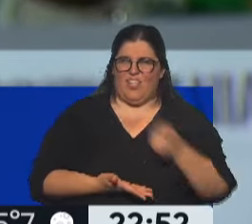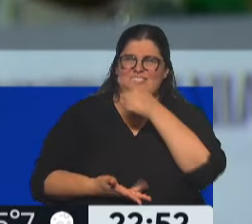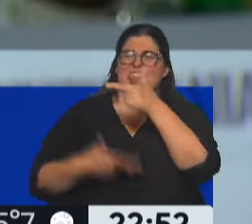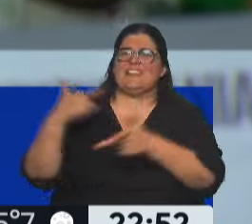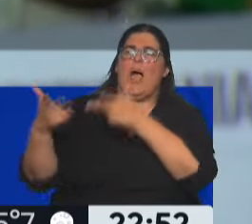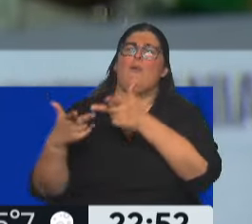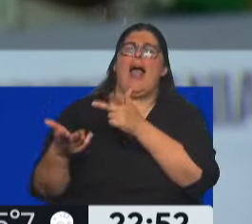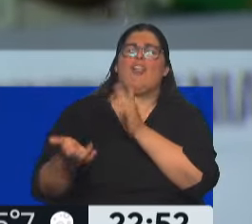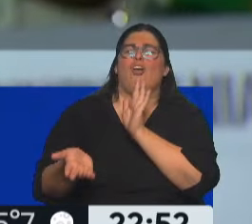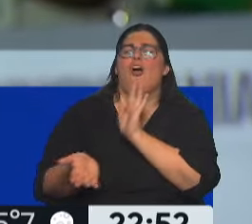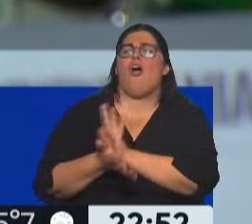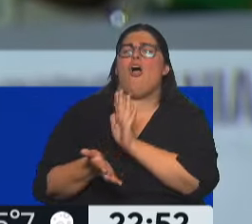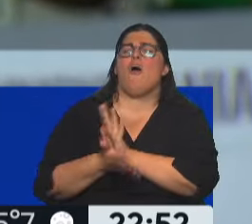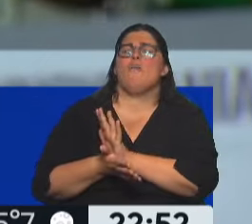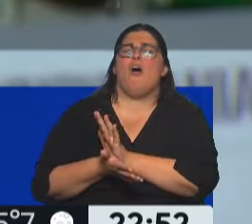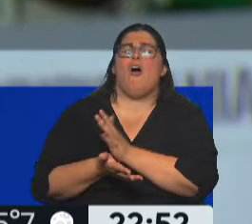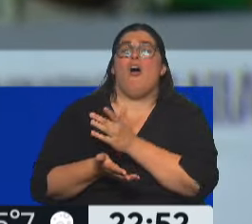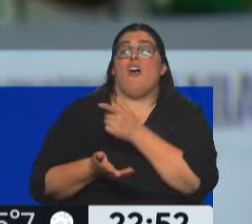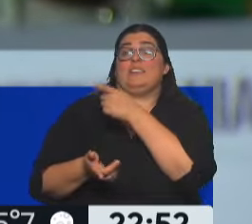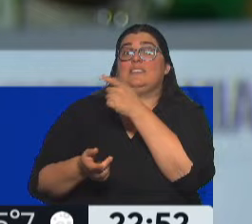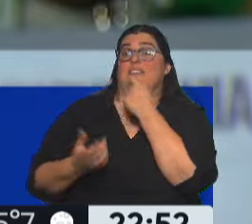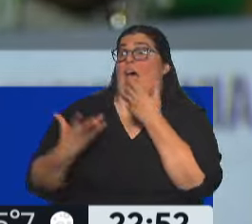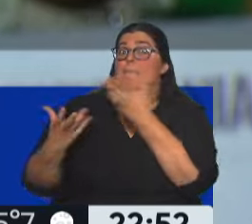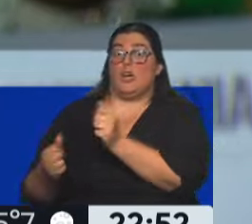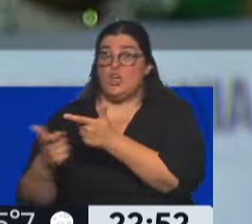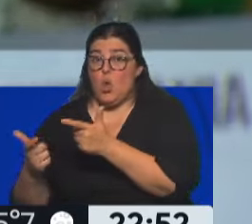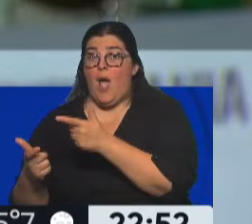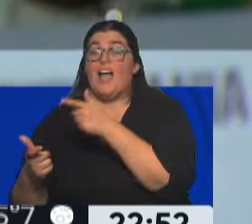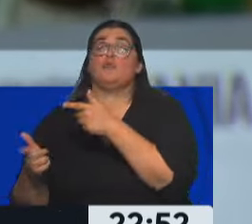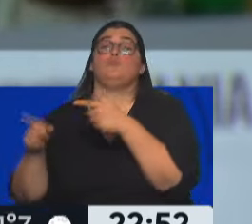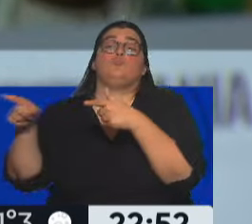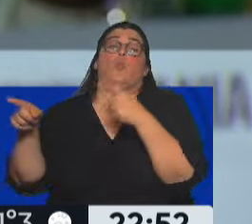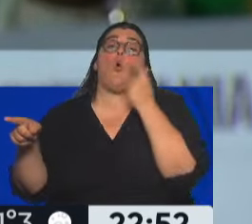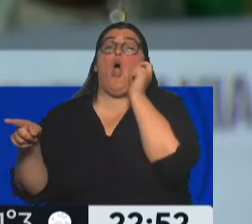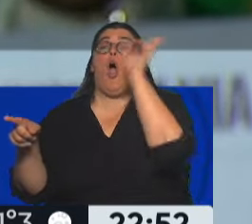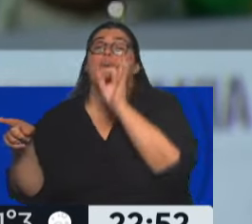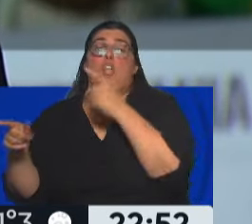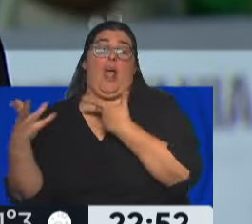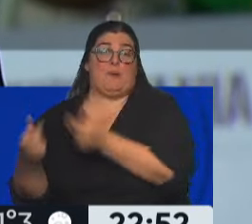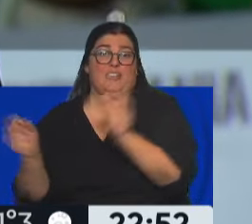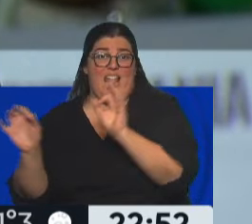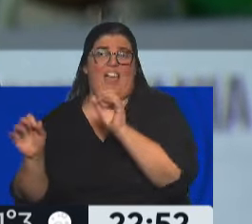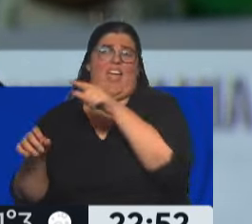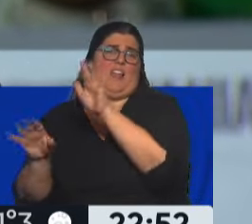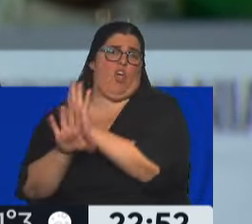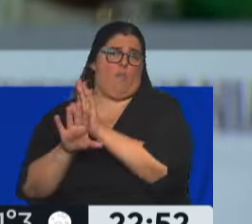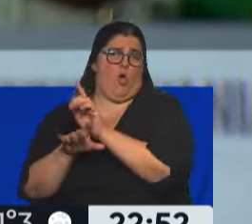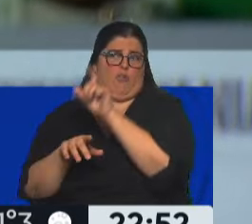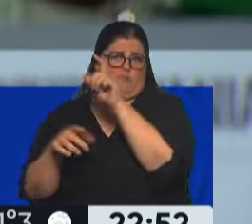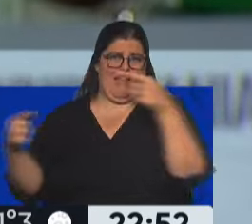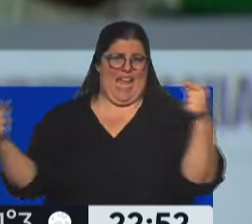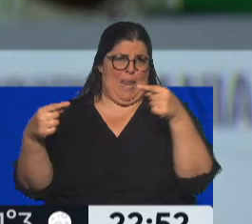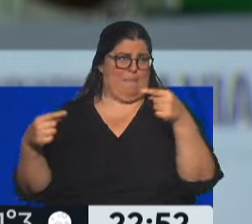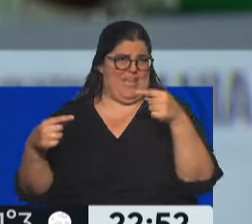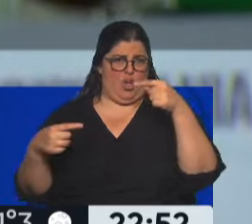considers anyone Who doesn't him or Who will not Bend to his Will